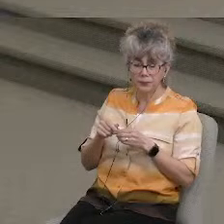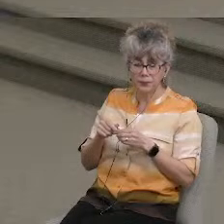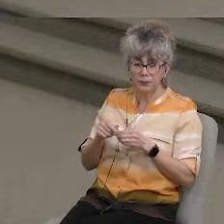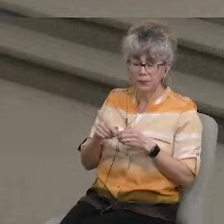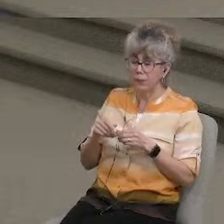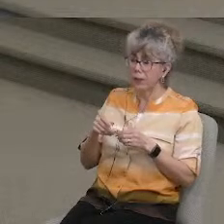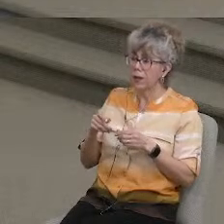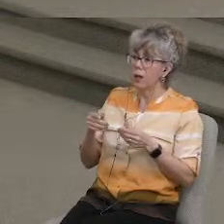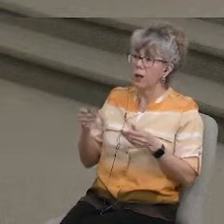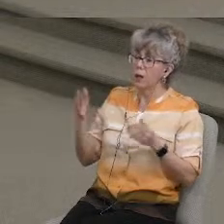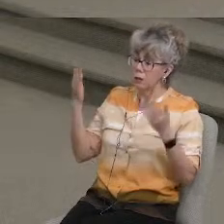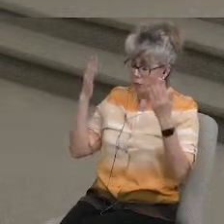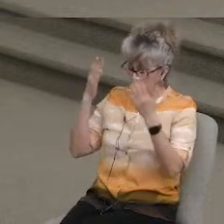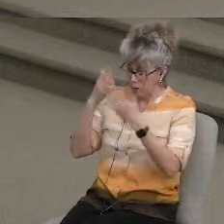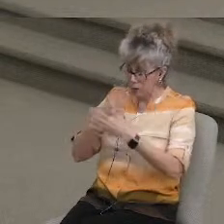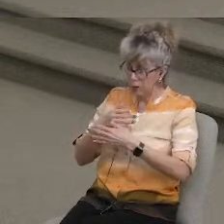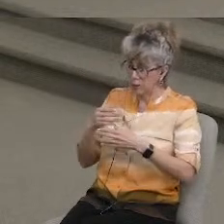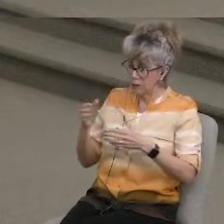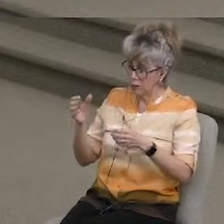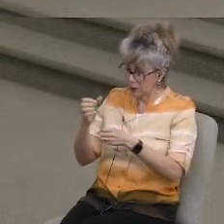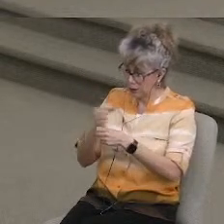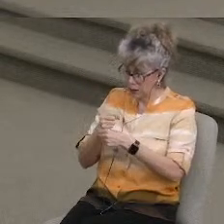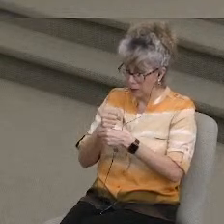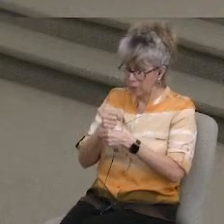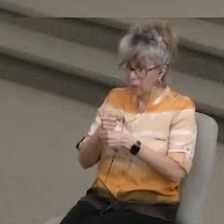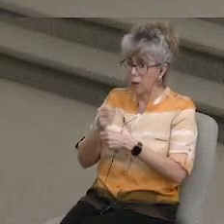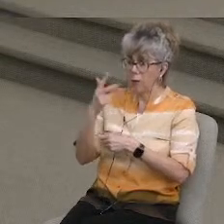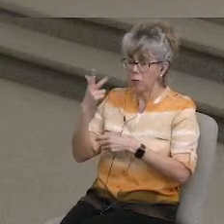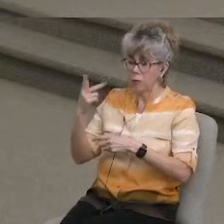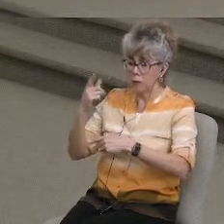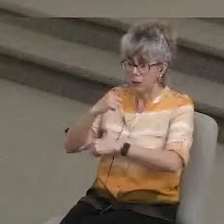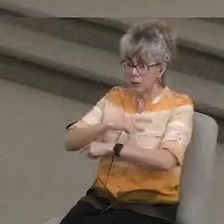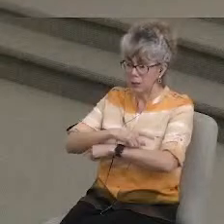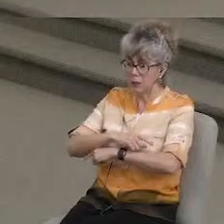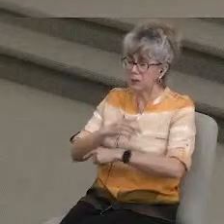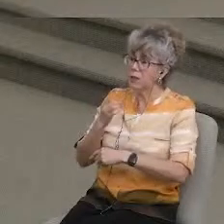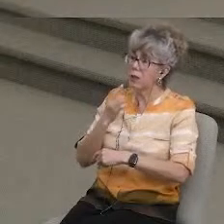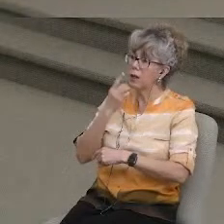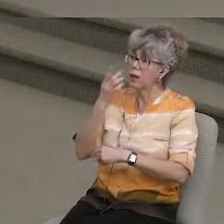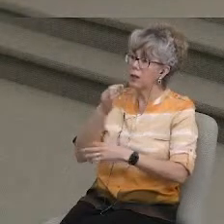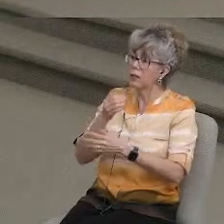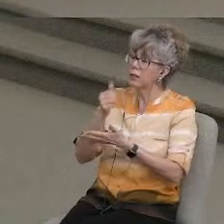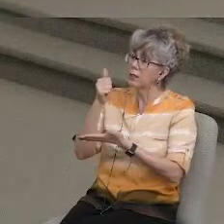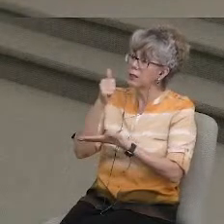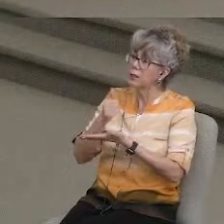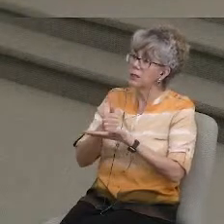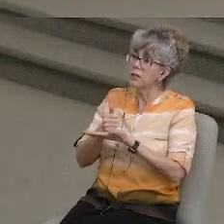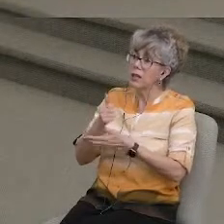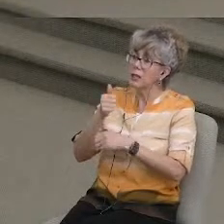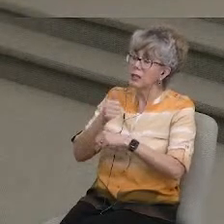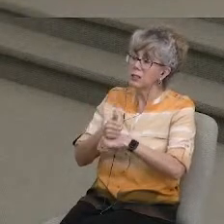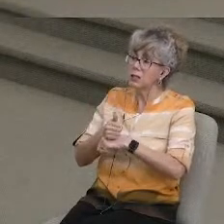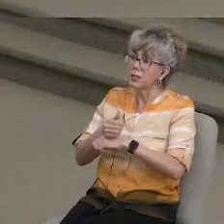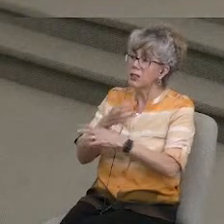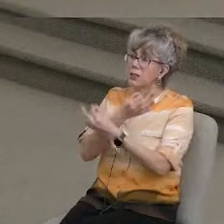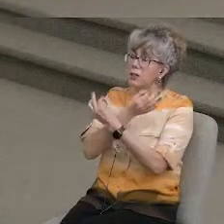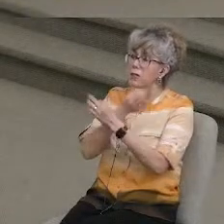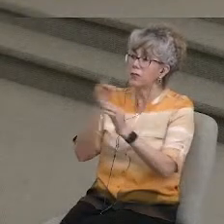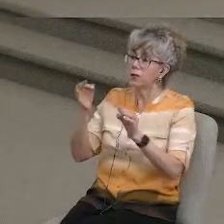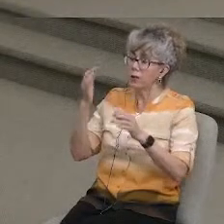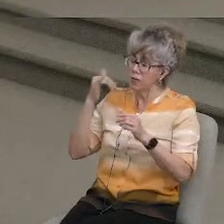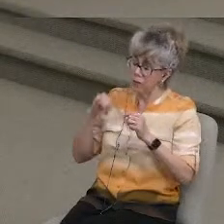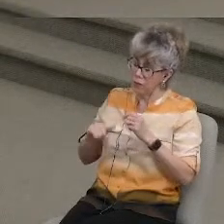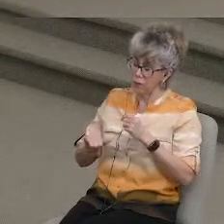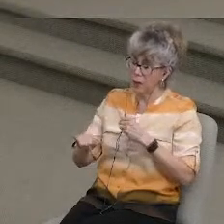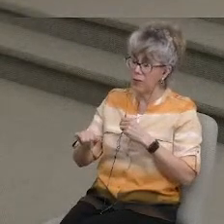And so what darkness held captive for 3 days, light set free forever. On that morning, the curse of